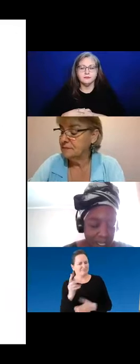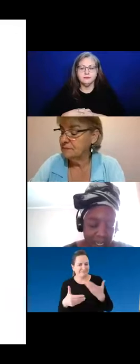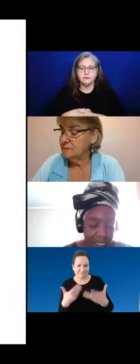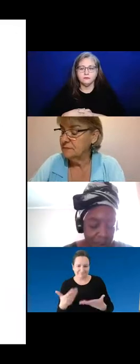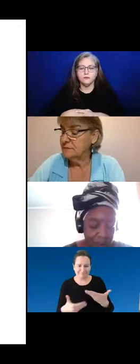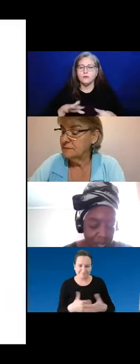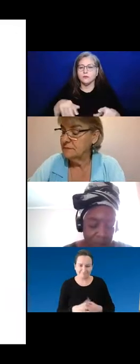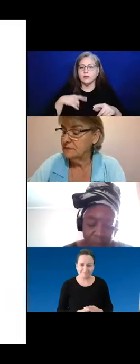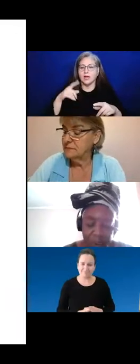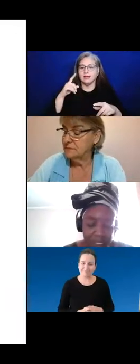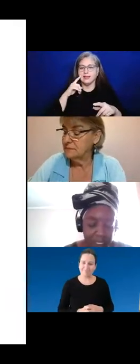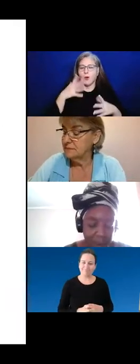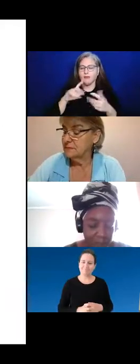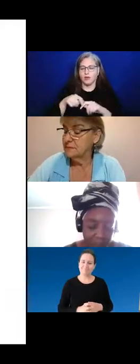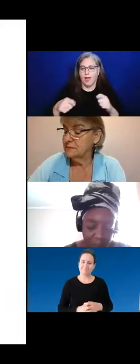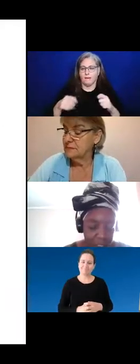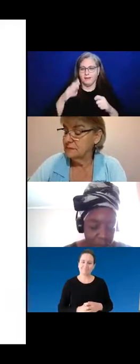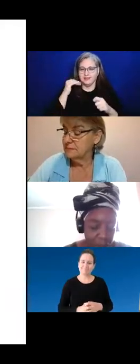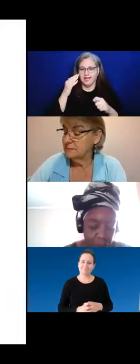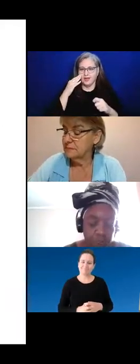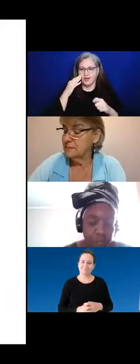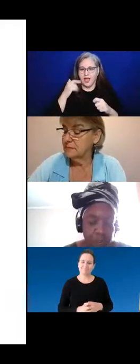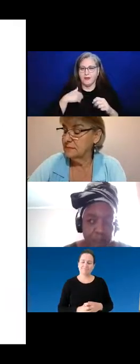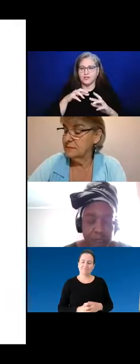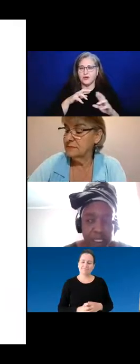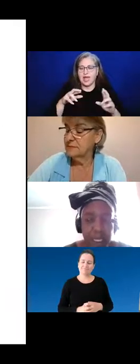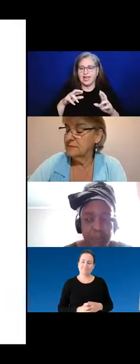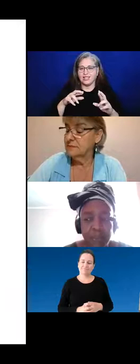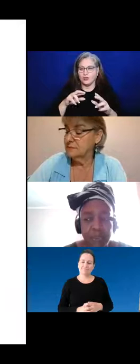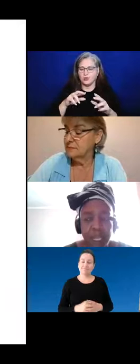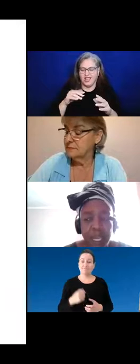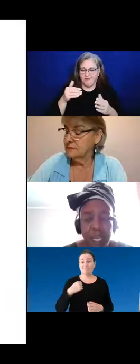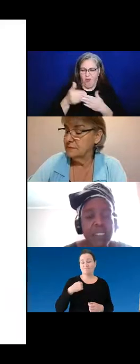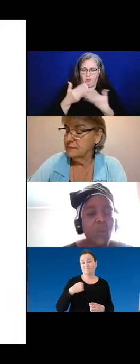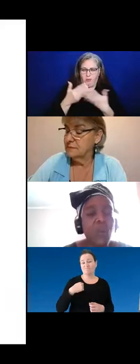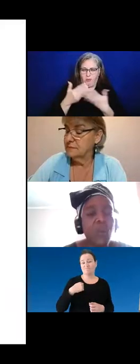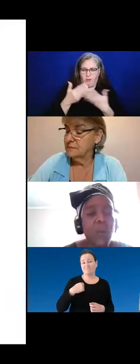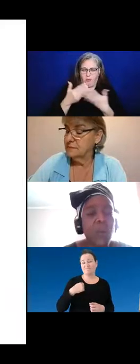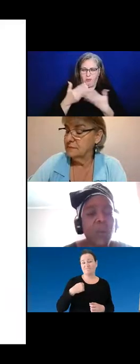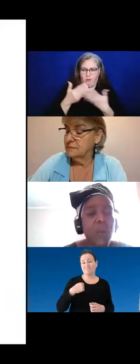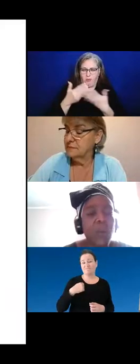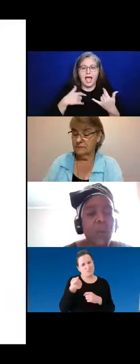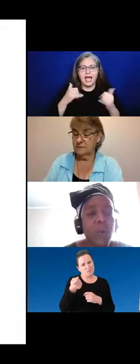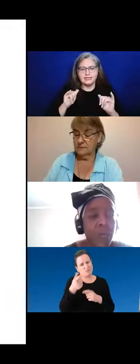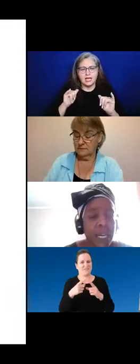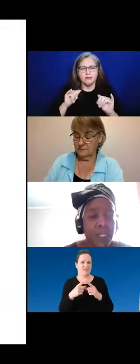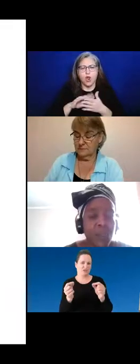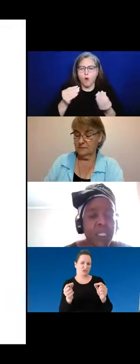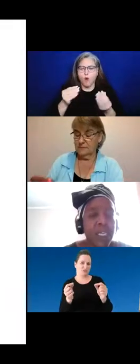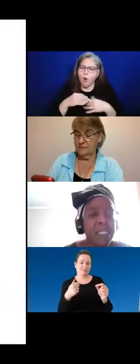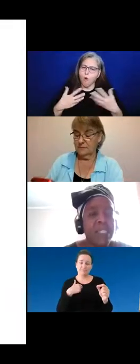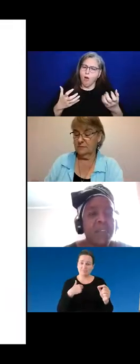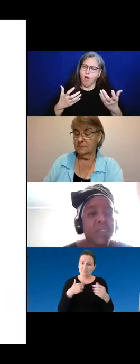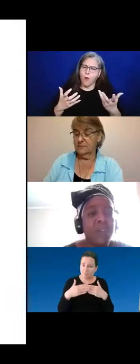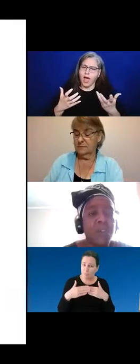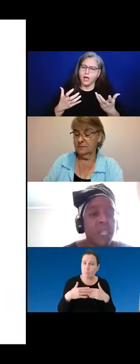I think let me wrap, because I was about to wrap, because I still want to learn more. I still want to,